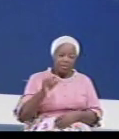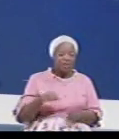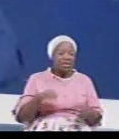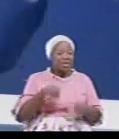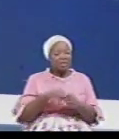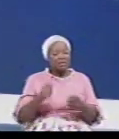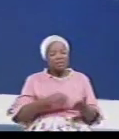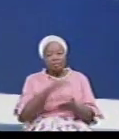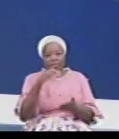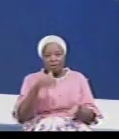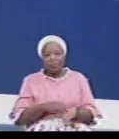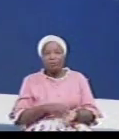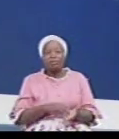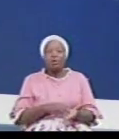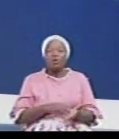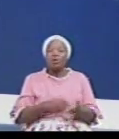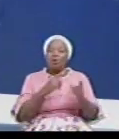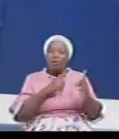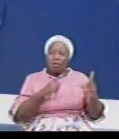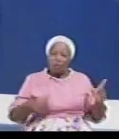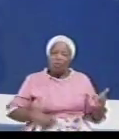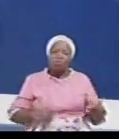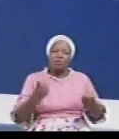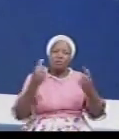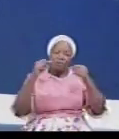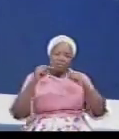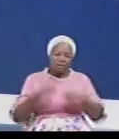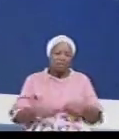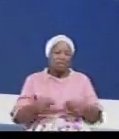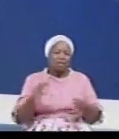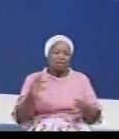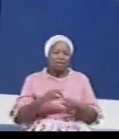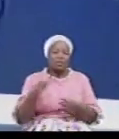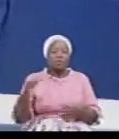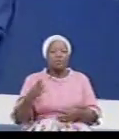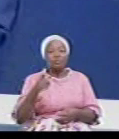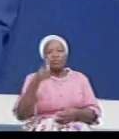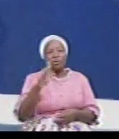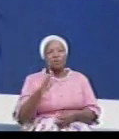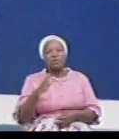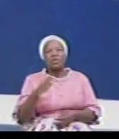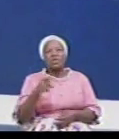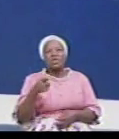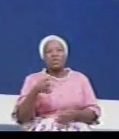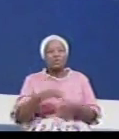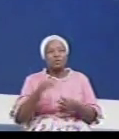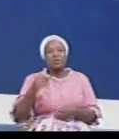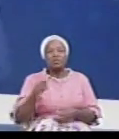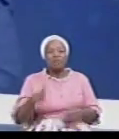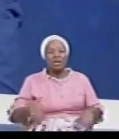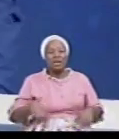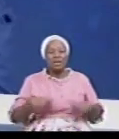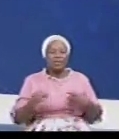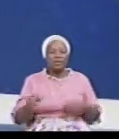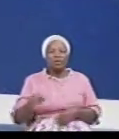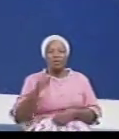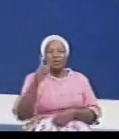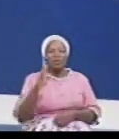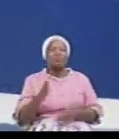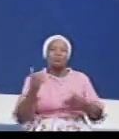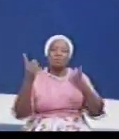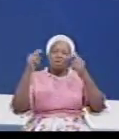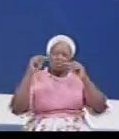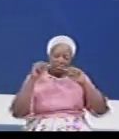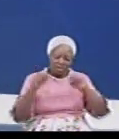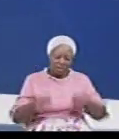place. Spirit of the living God. Spirit of the living God. Spirit of the living God.